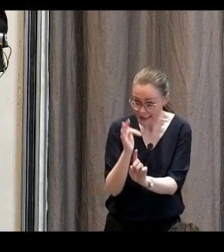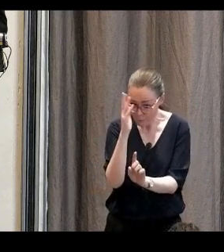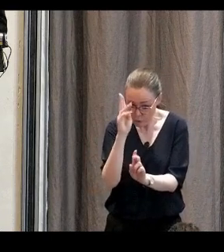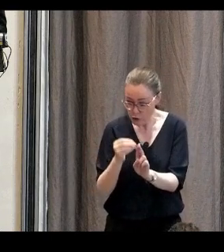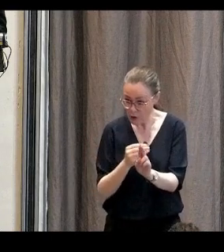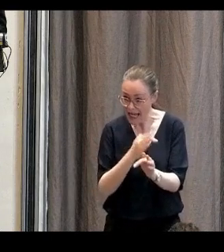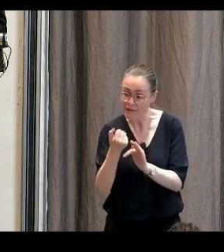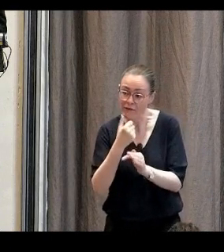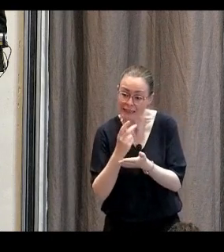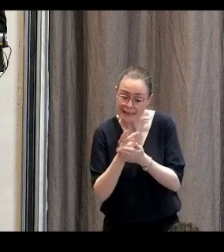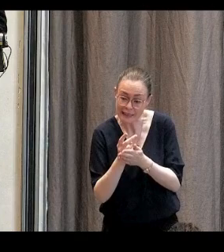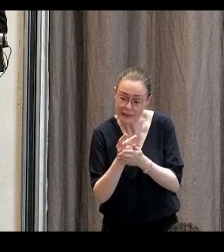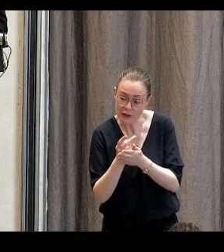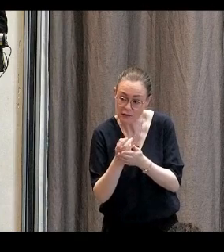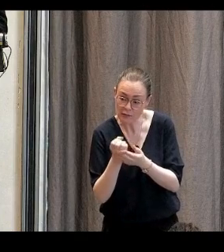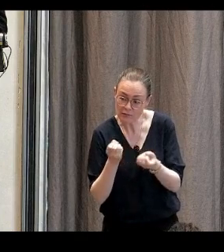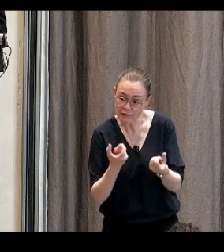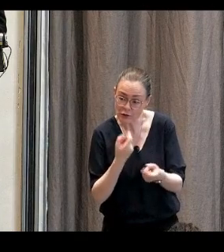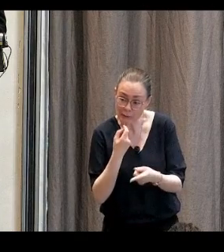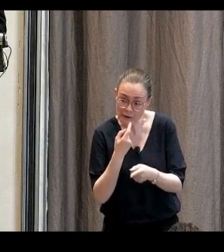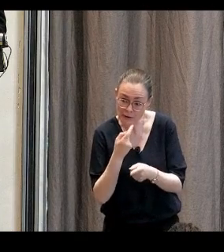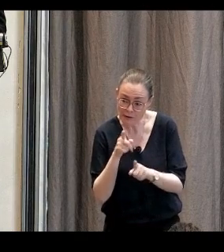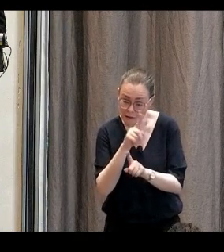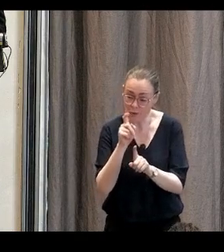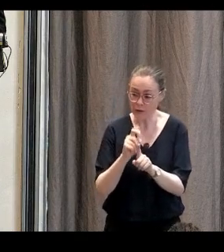treatment after a first seizure